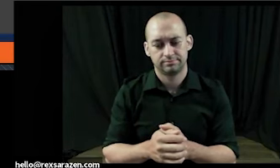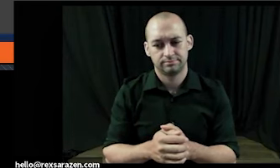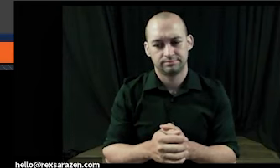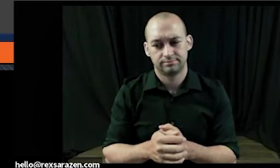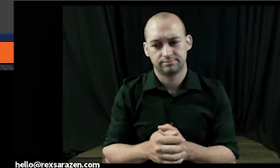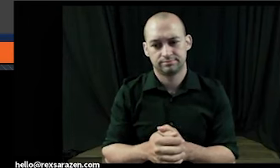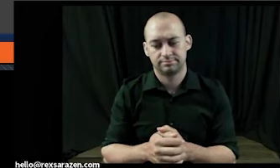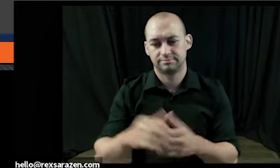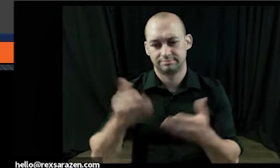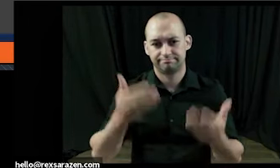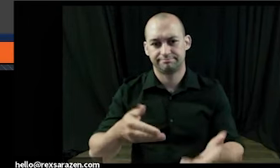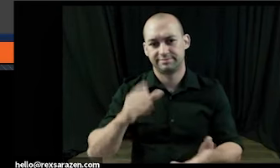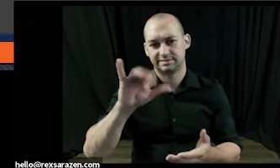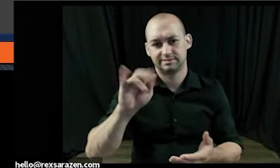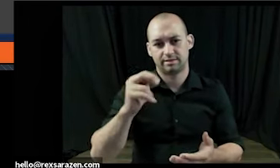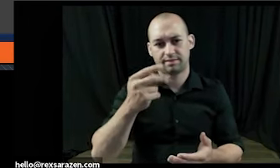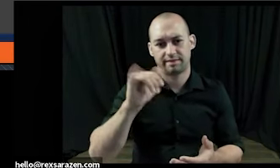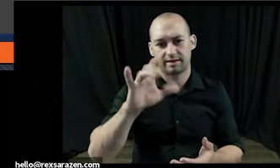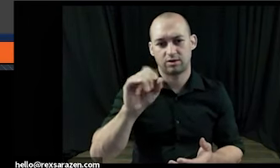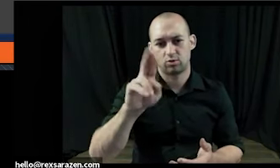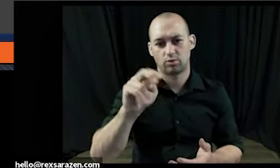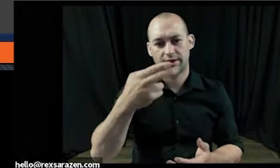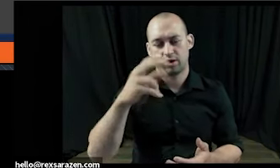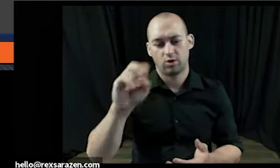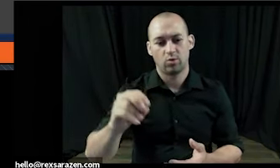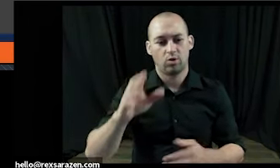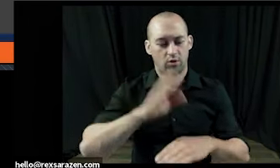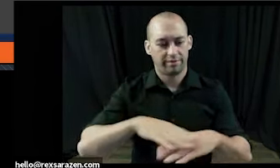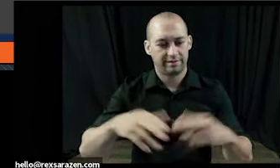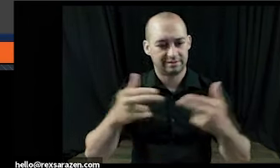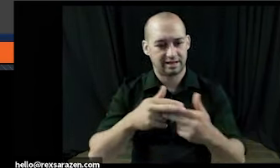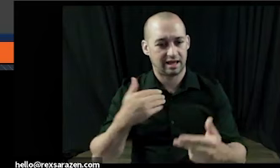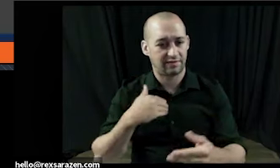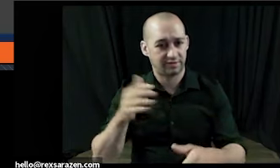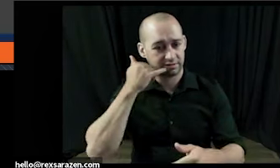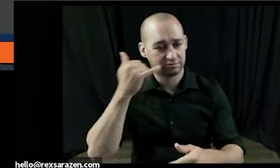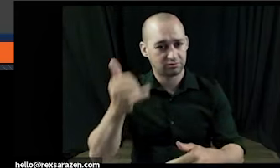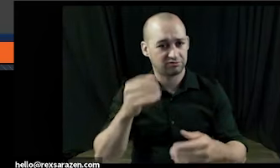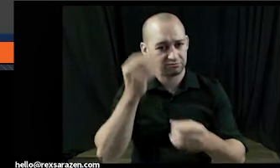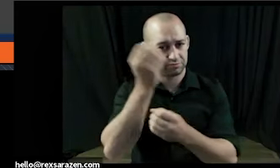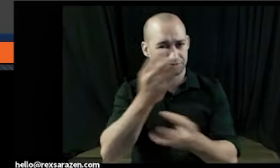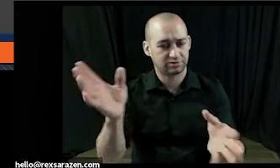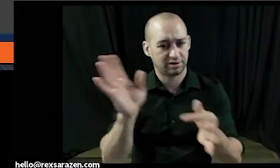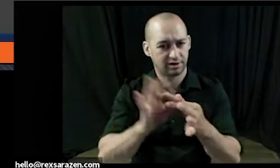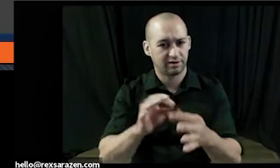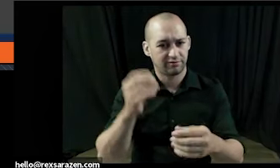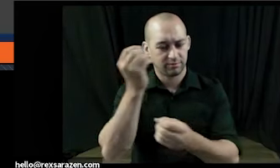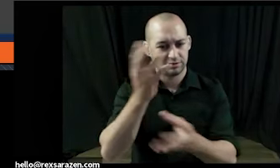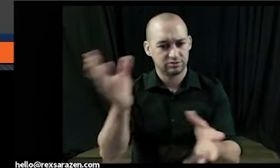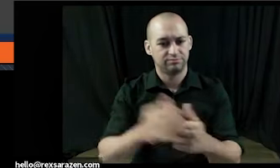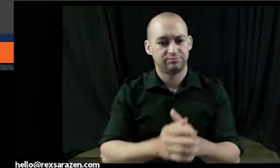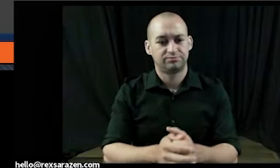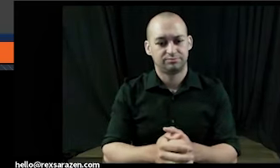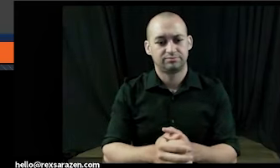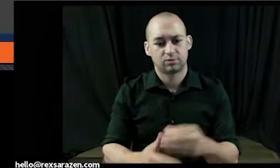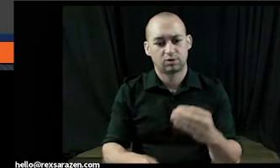This is Cynthia Cornejo again. On the slide, we have our contact information for the Registrar of Voters office, which we